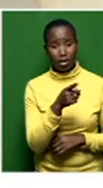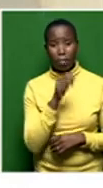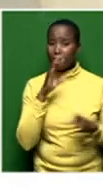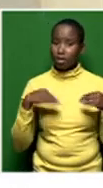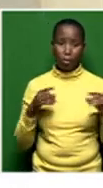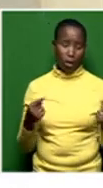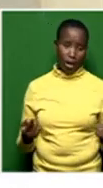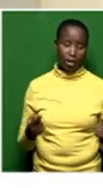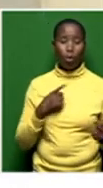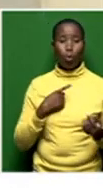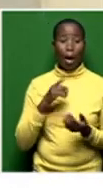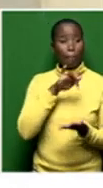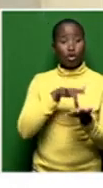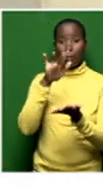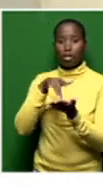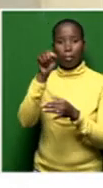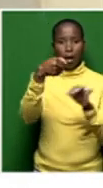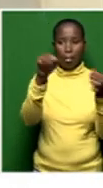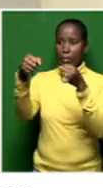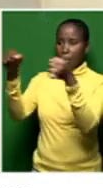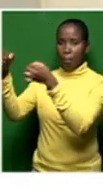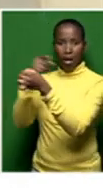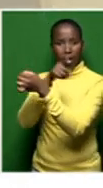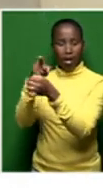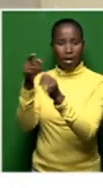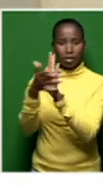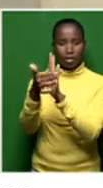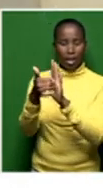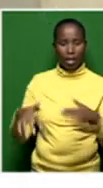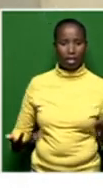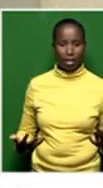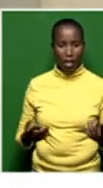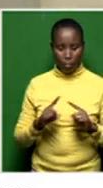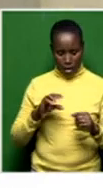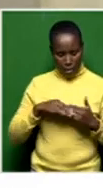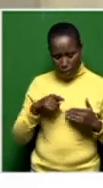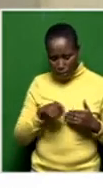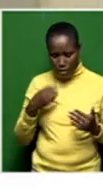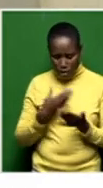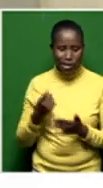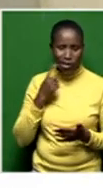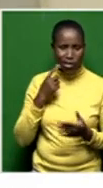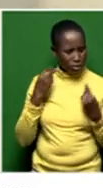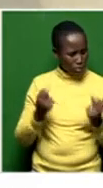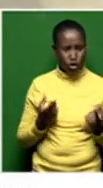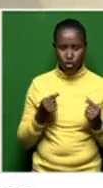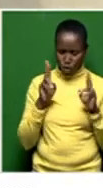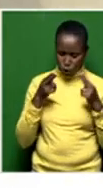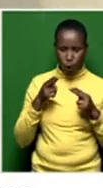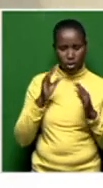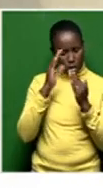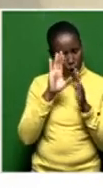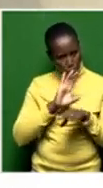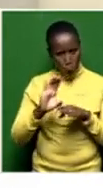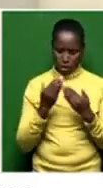accept, because most of these positions that they are filling are not of critical skills. Yeah. And our members could have easily done these short courses in various